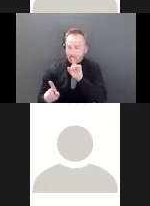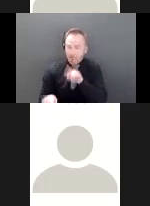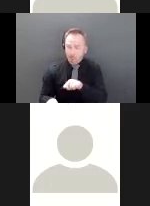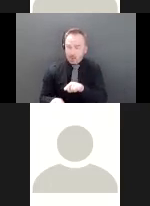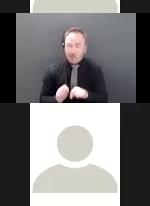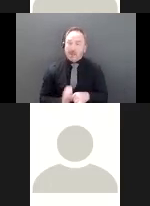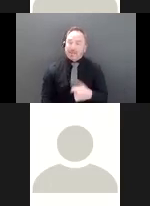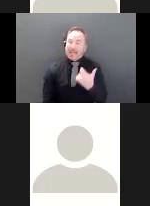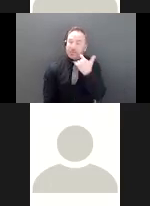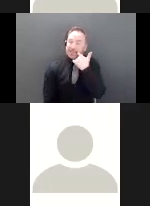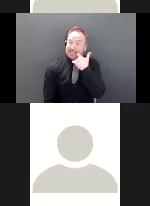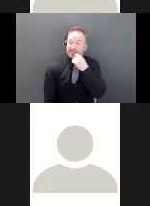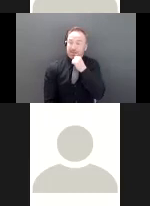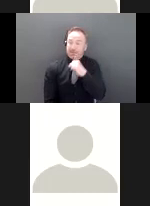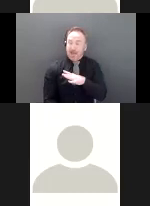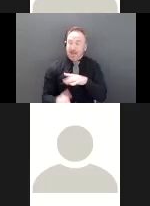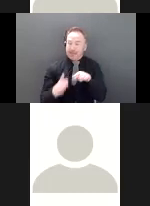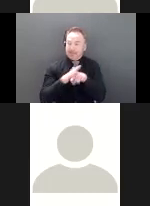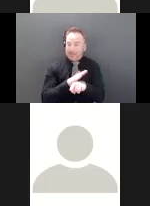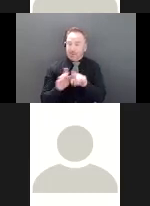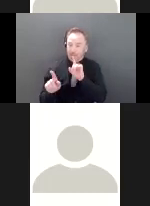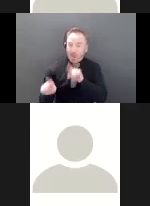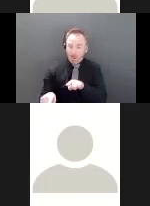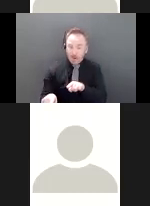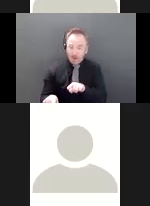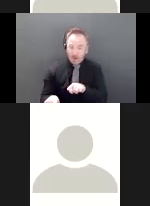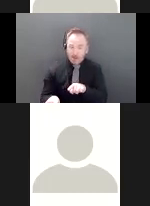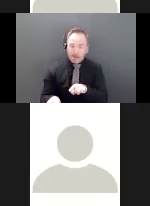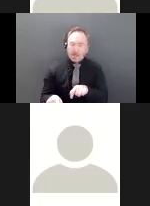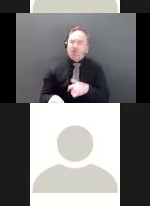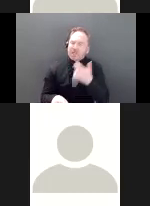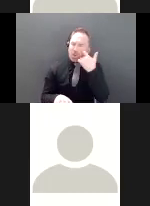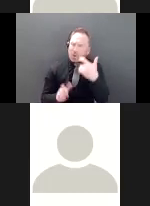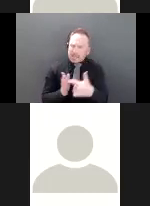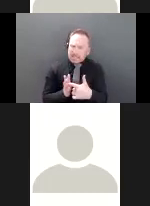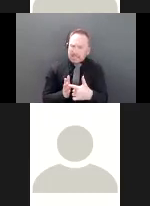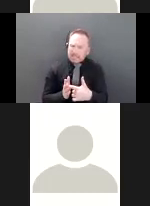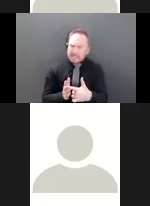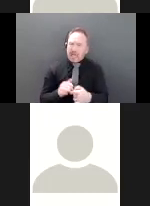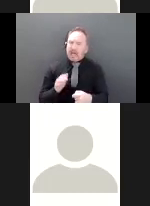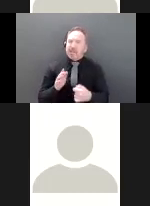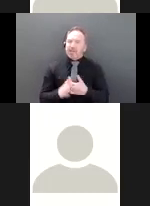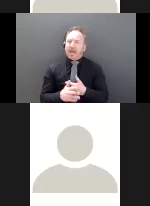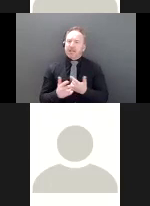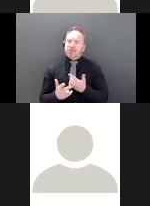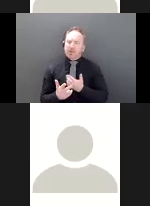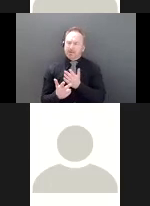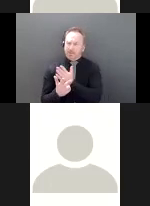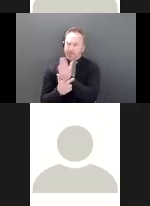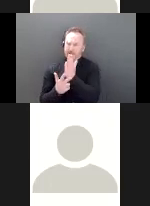recent monthly femicide report, we noted the increases across 3 different femicide